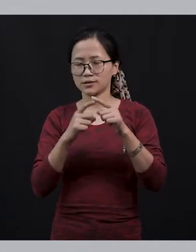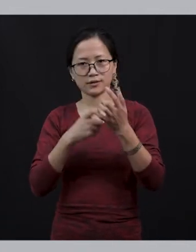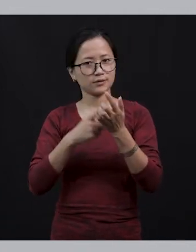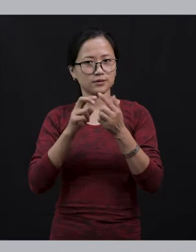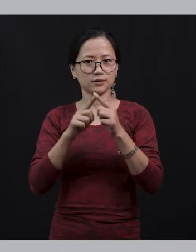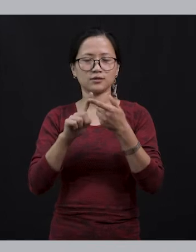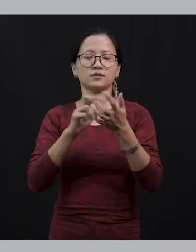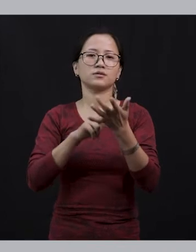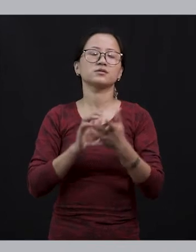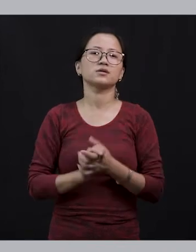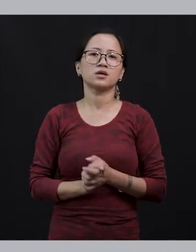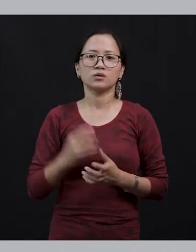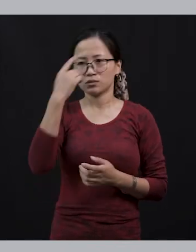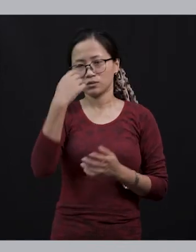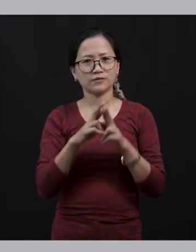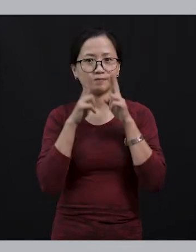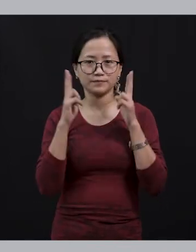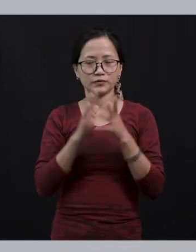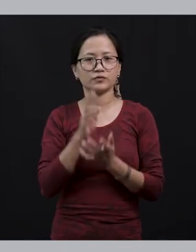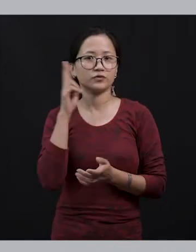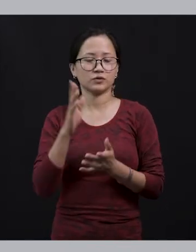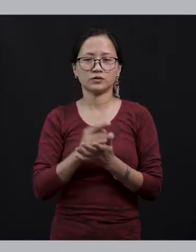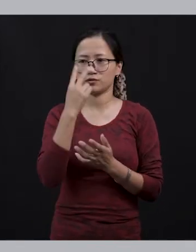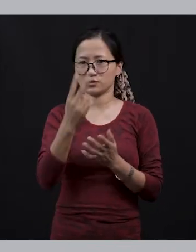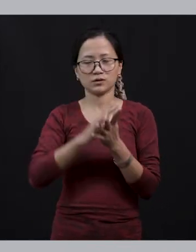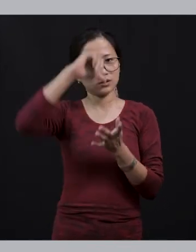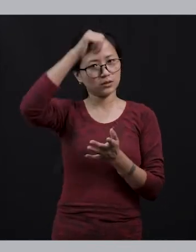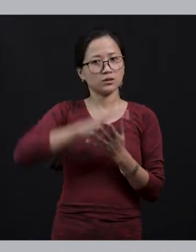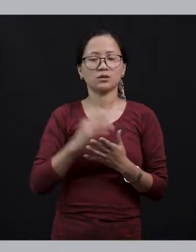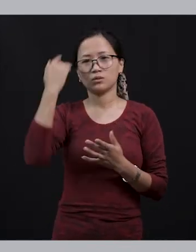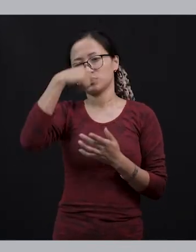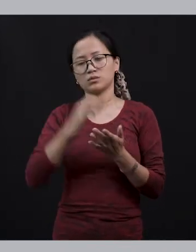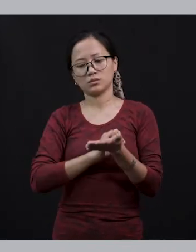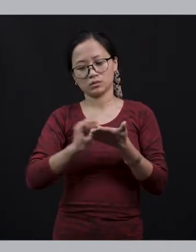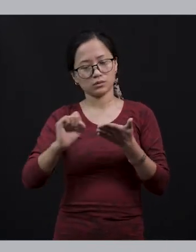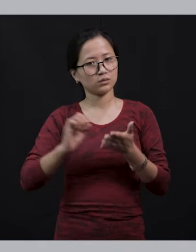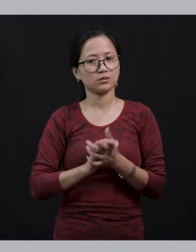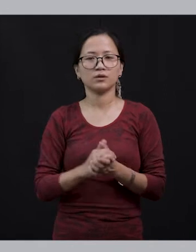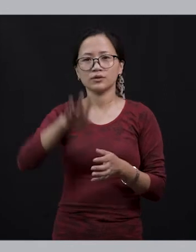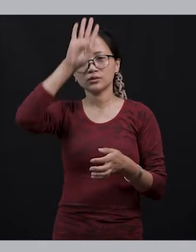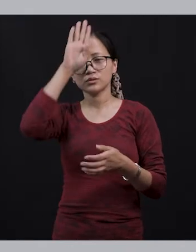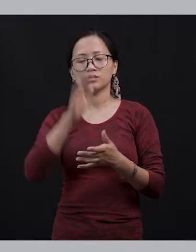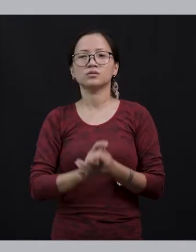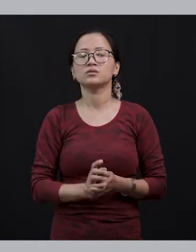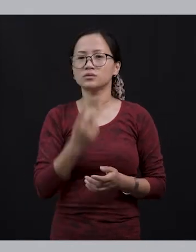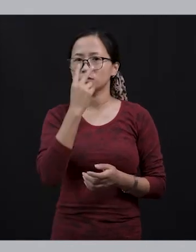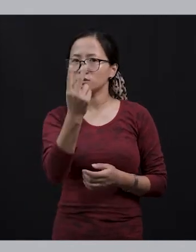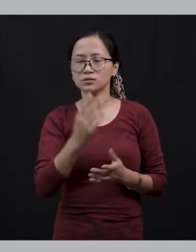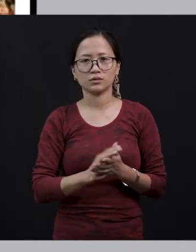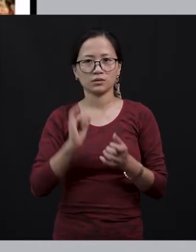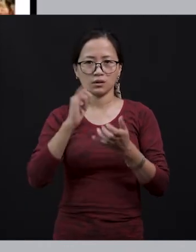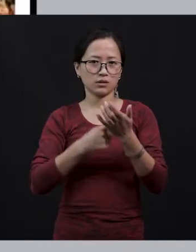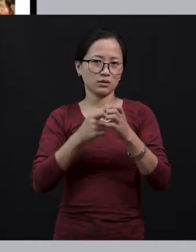these were foreigners who visited India at that time and wrote about the kings that they saw in that